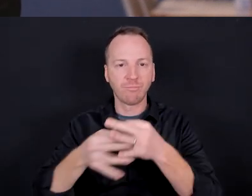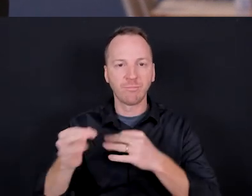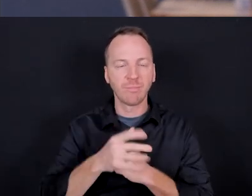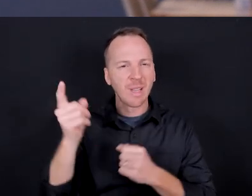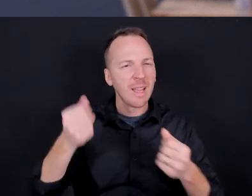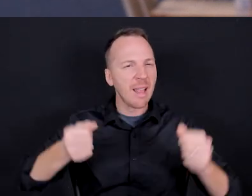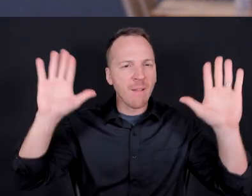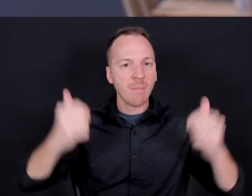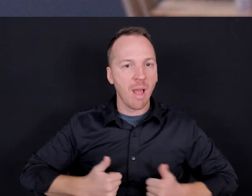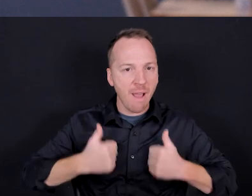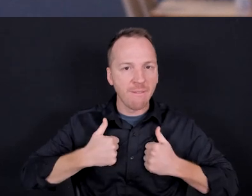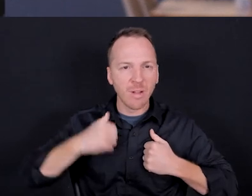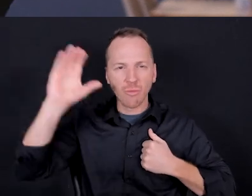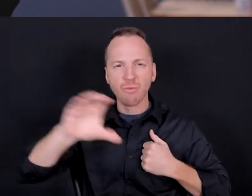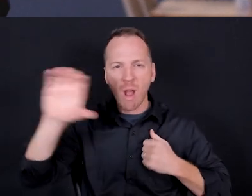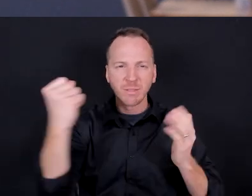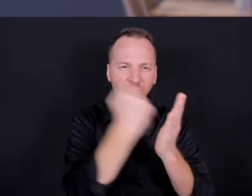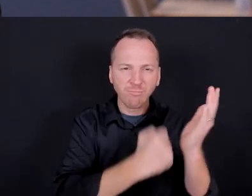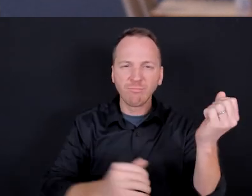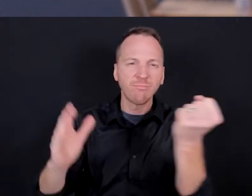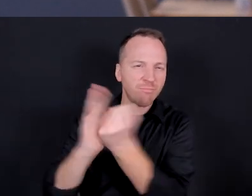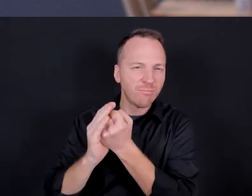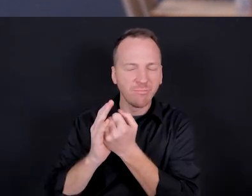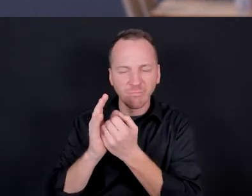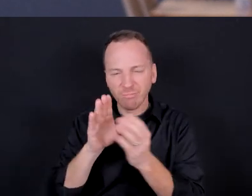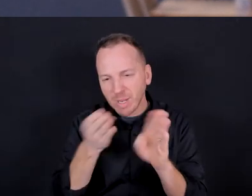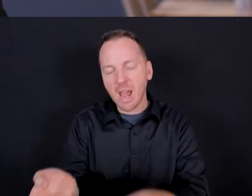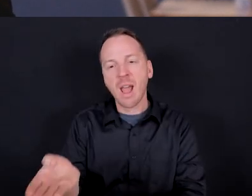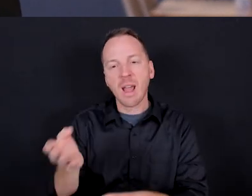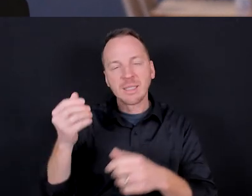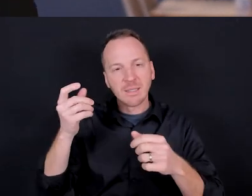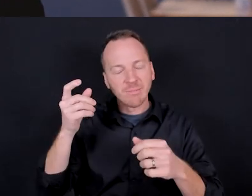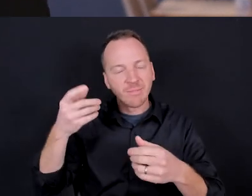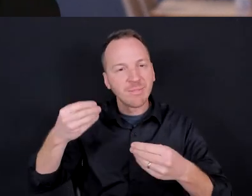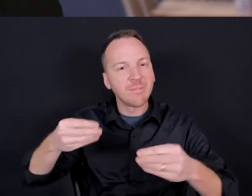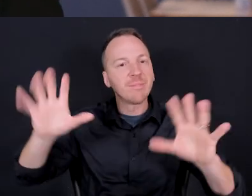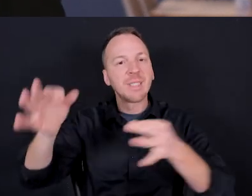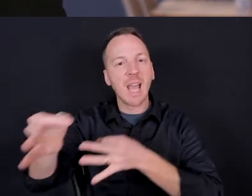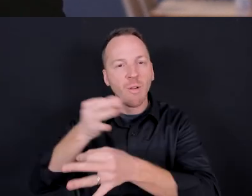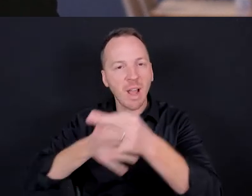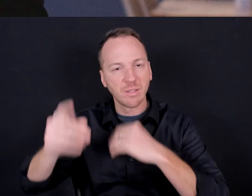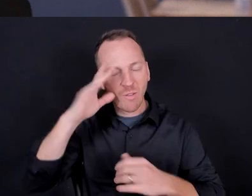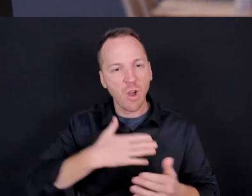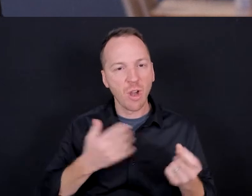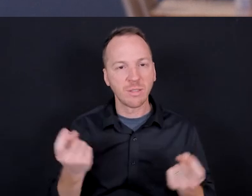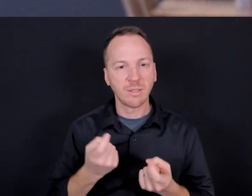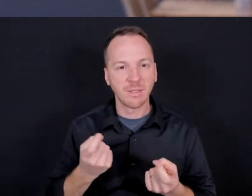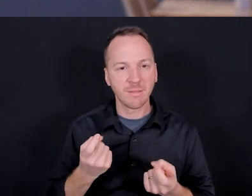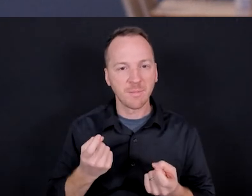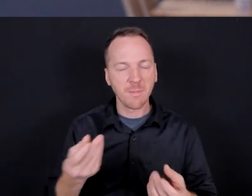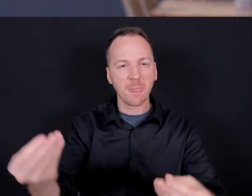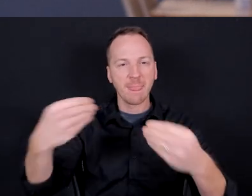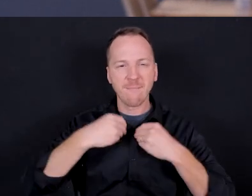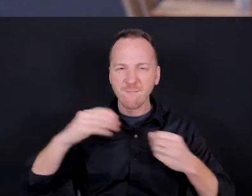up his life and the cross as the atoning sacrifice for our sins. And he gives us